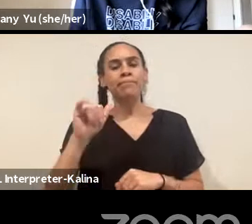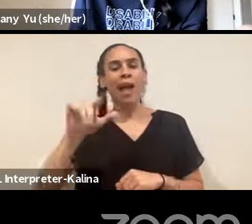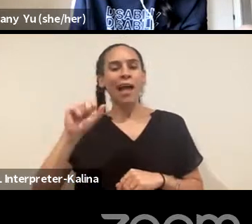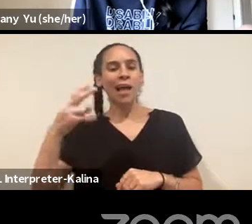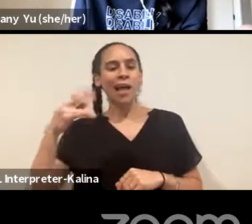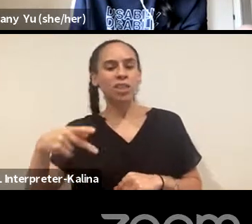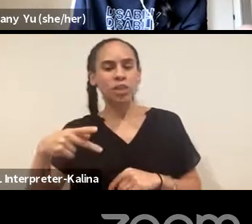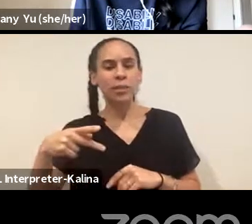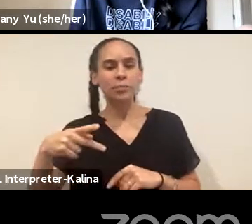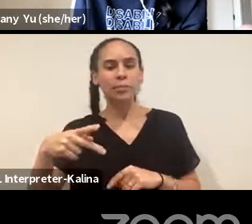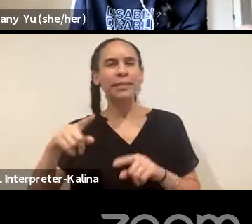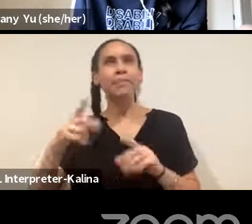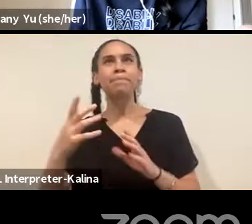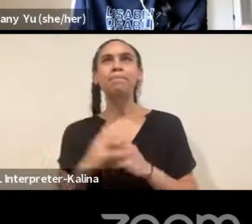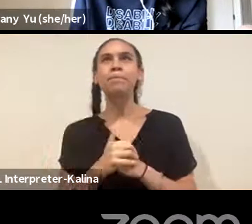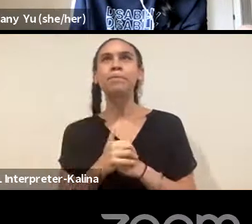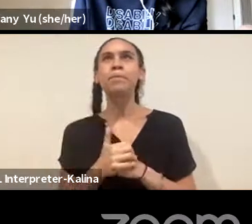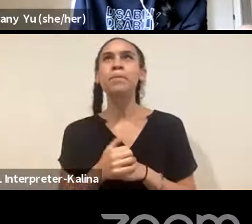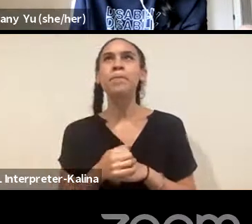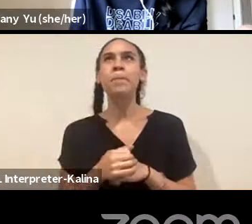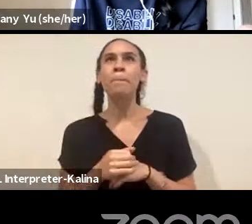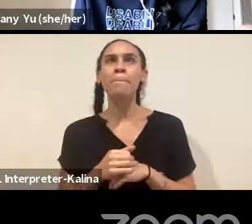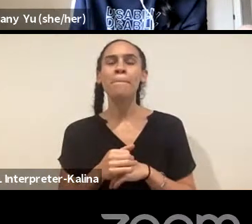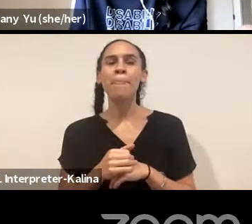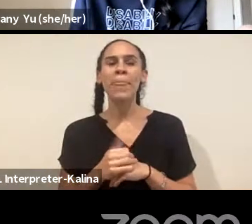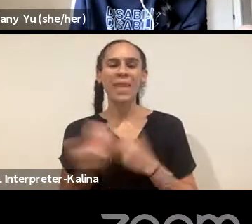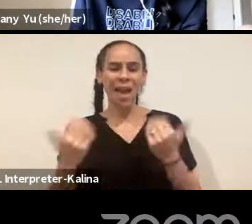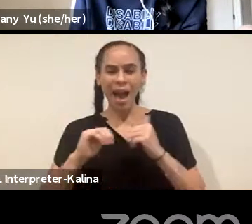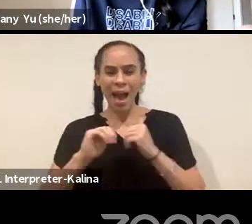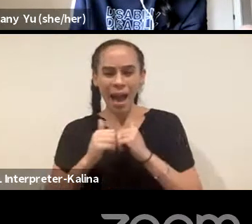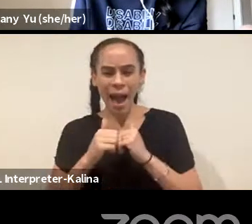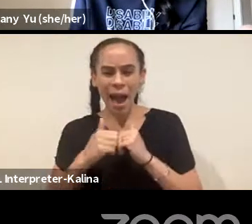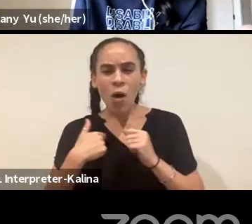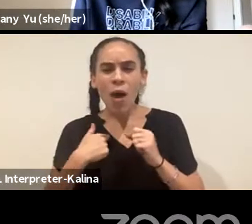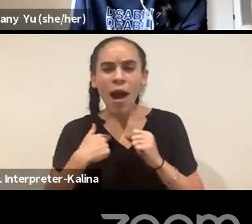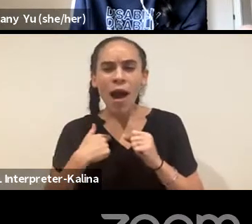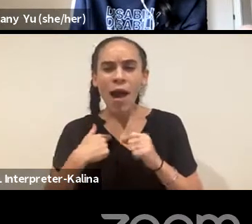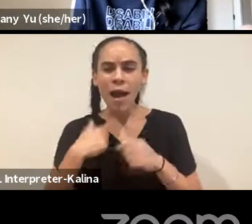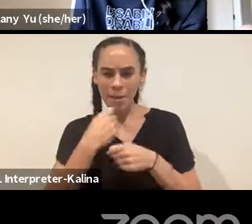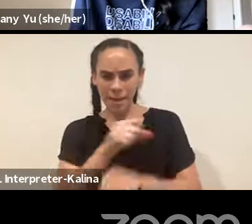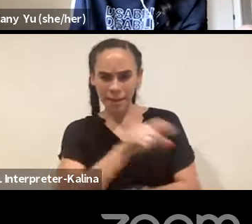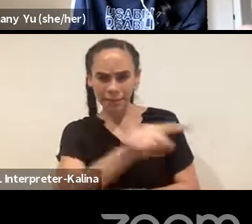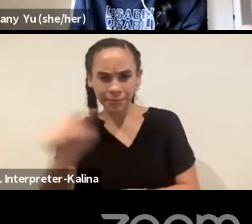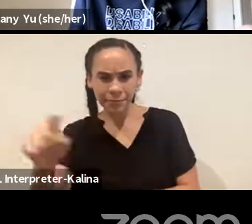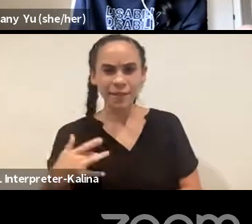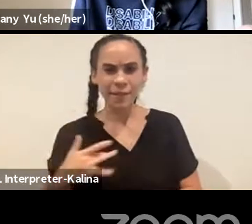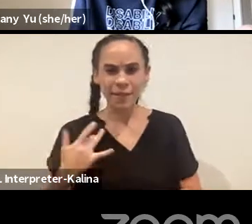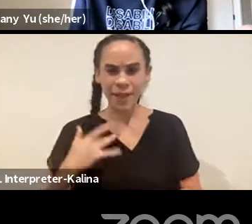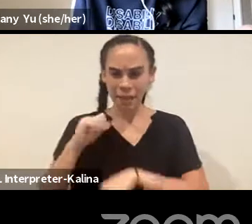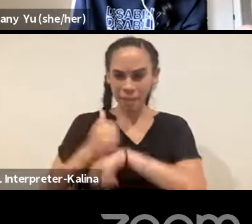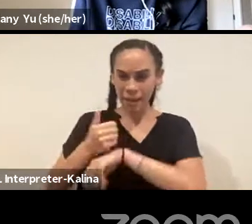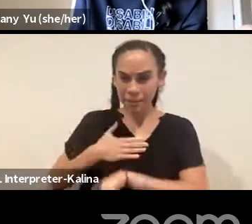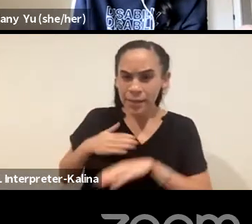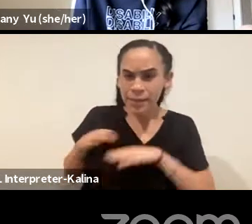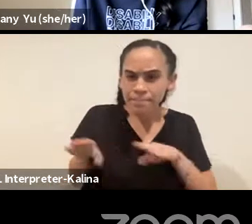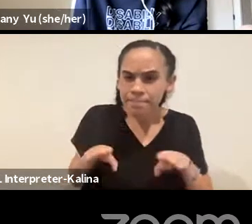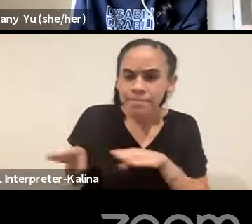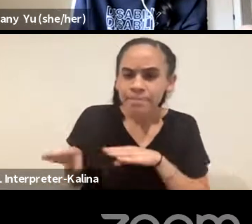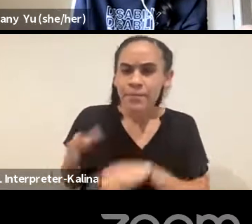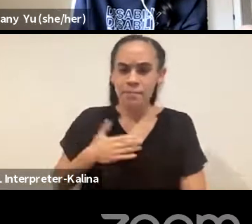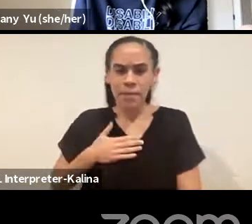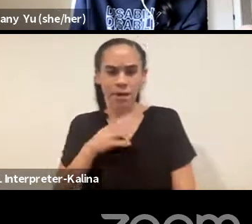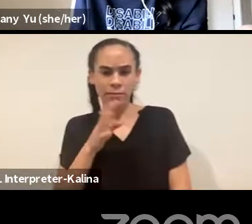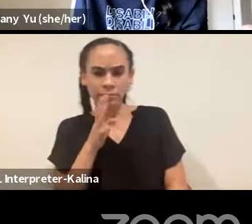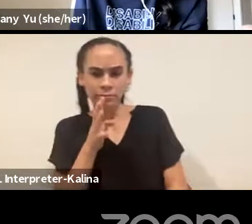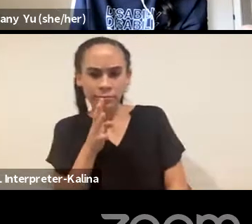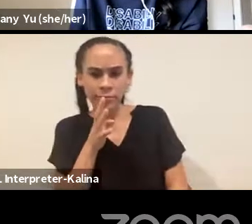of how do I make others feel based on how I act and what I say and what